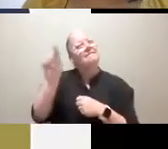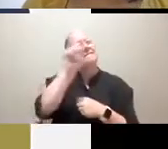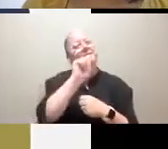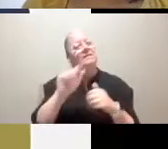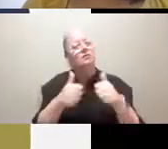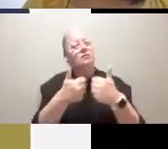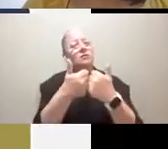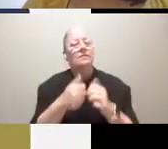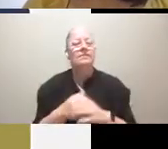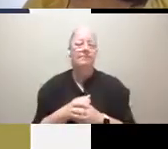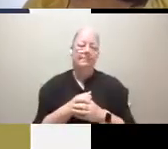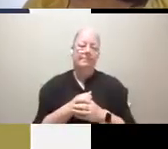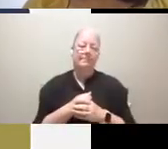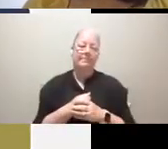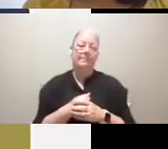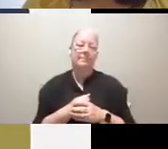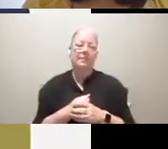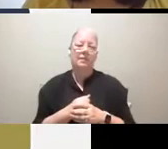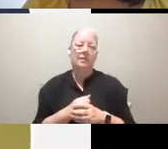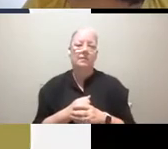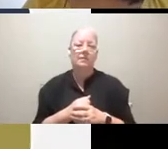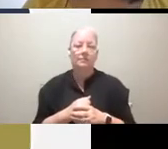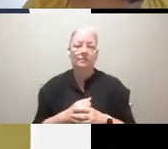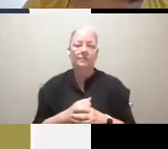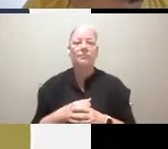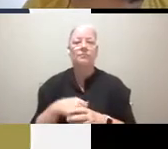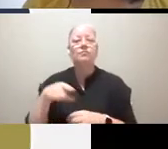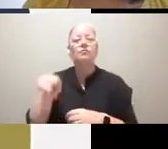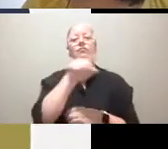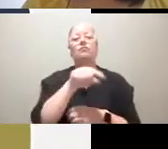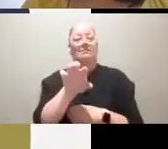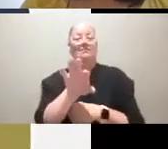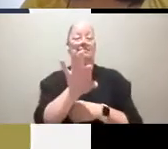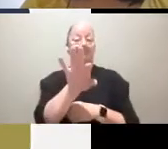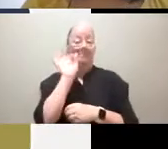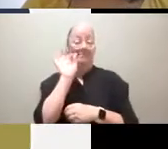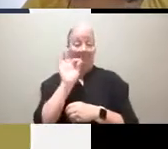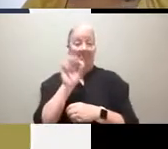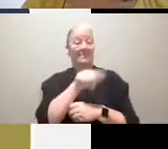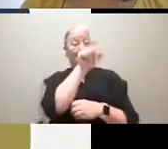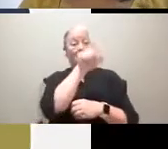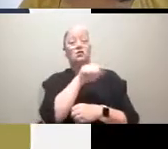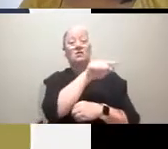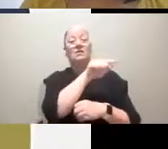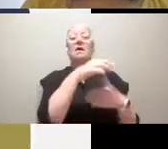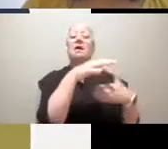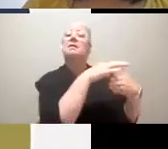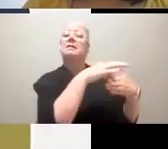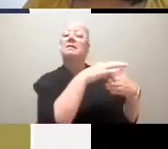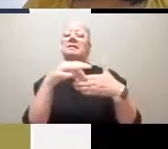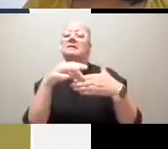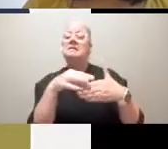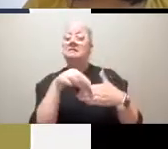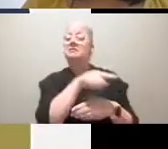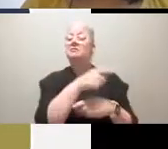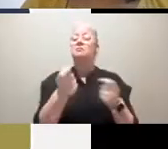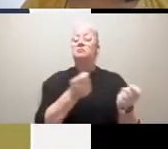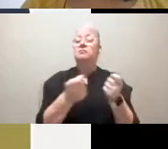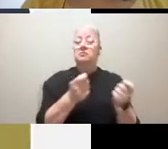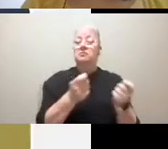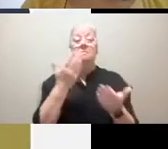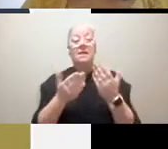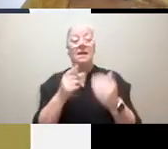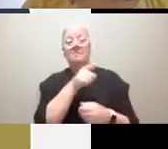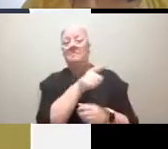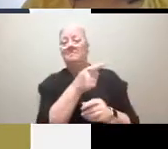times, when you select a safeguarding lead, you might see that the person may not be a person with disability.